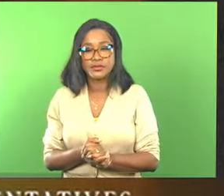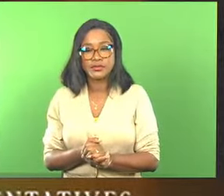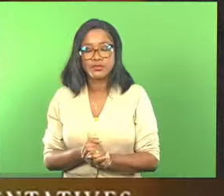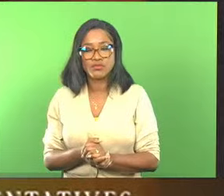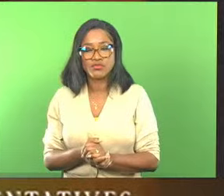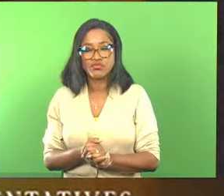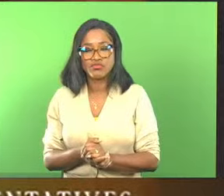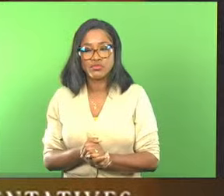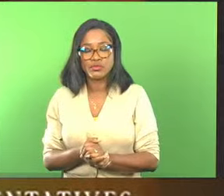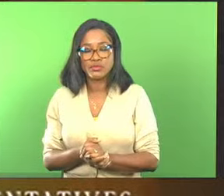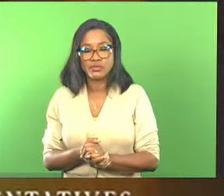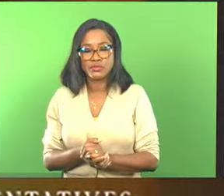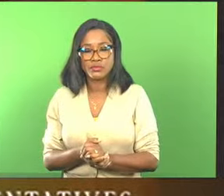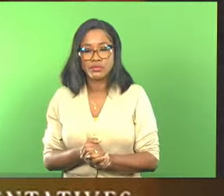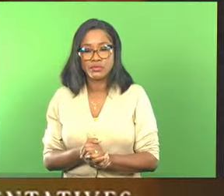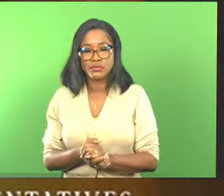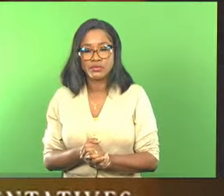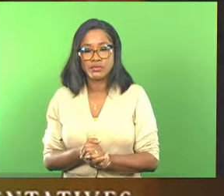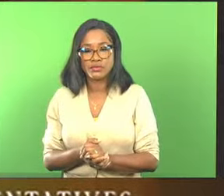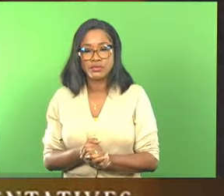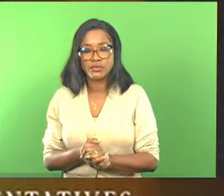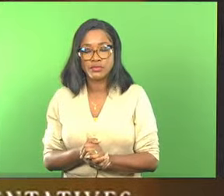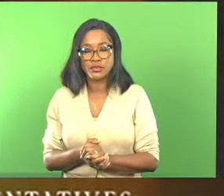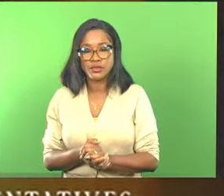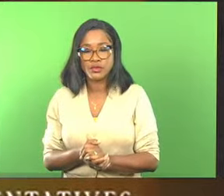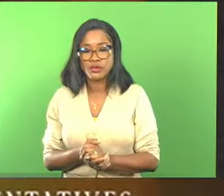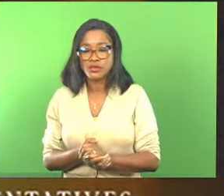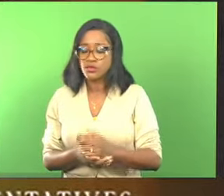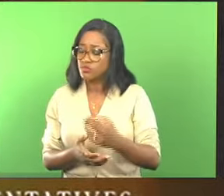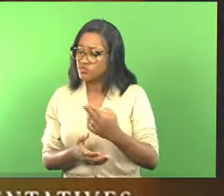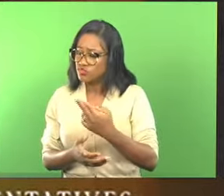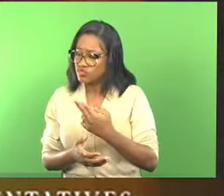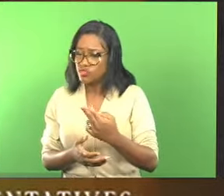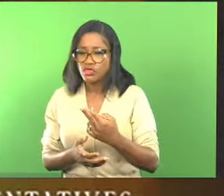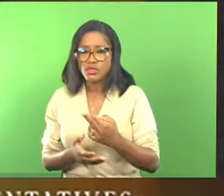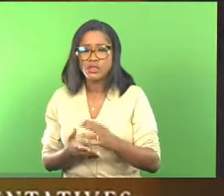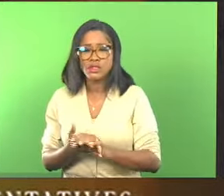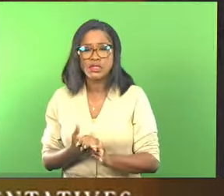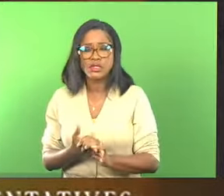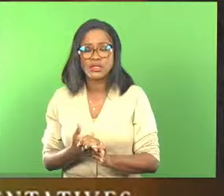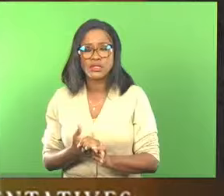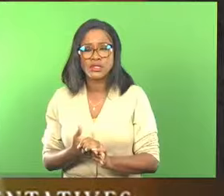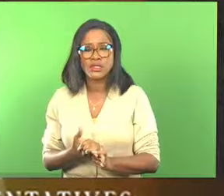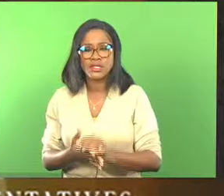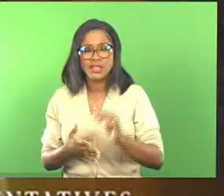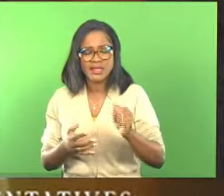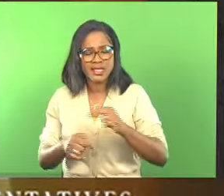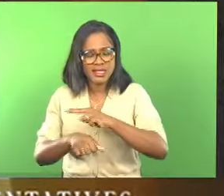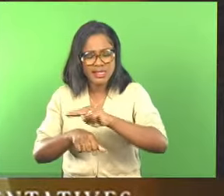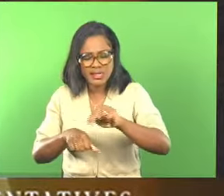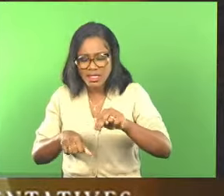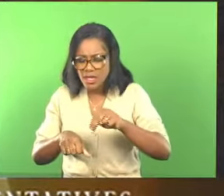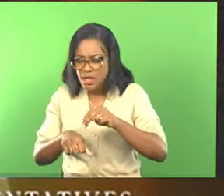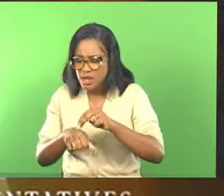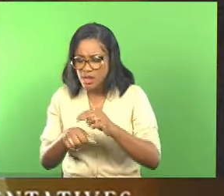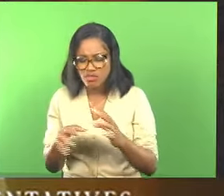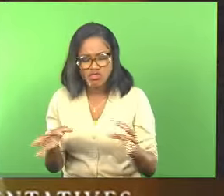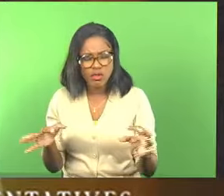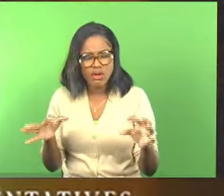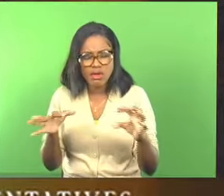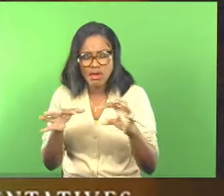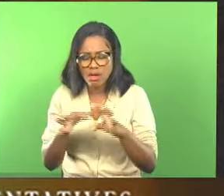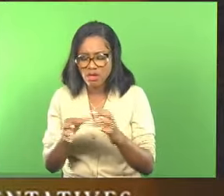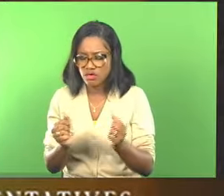like Vaishali. Friends, there is a natural warmth in the connection between our